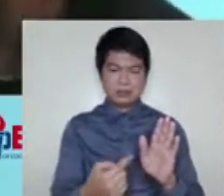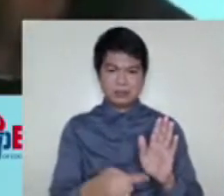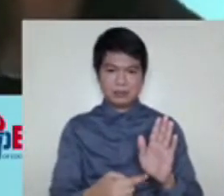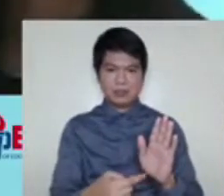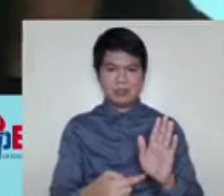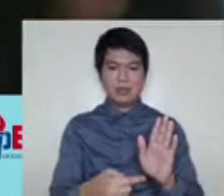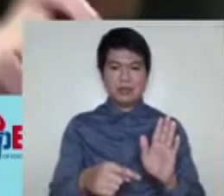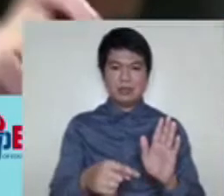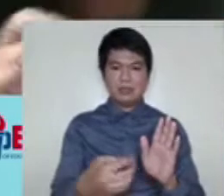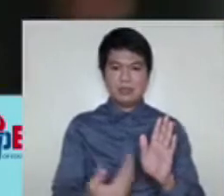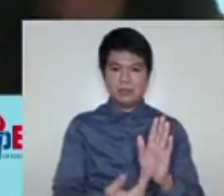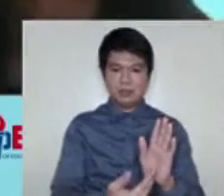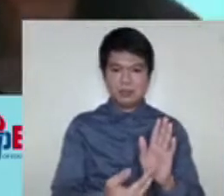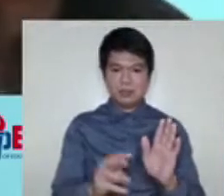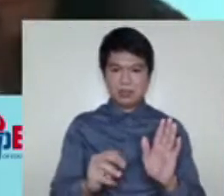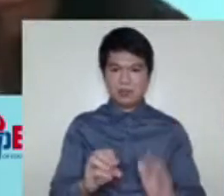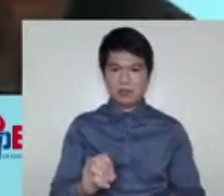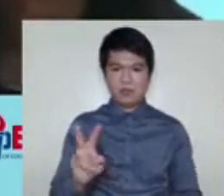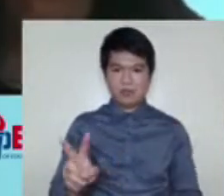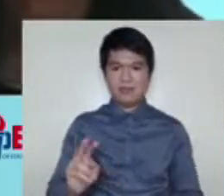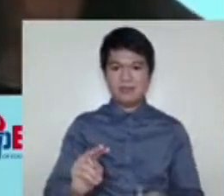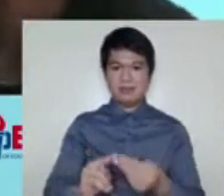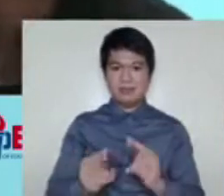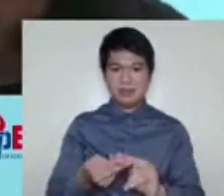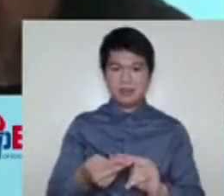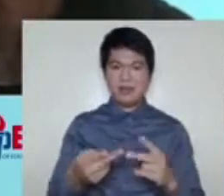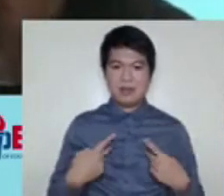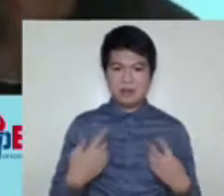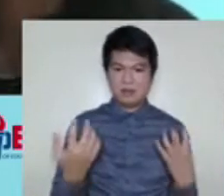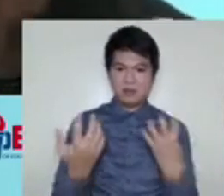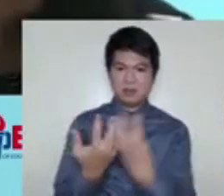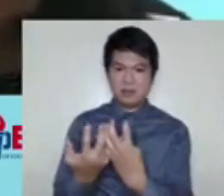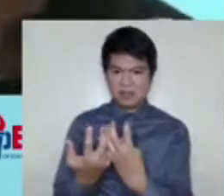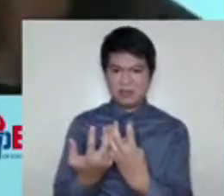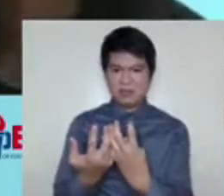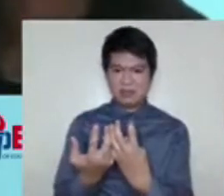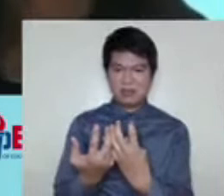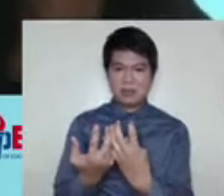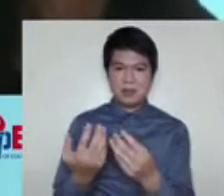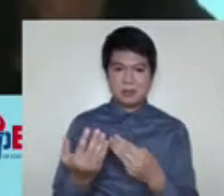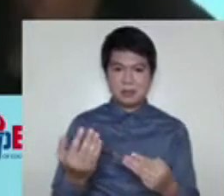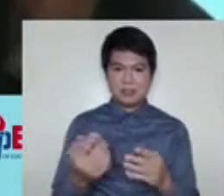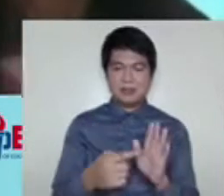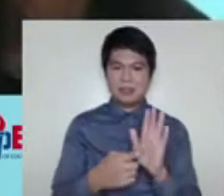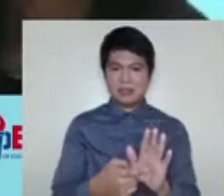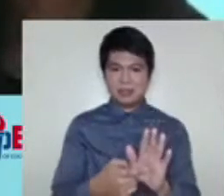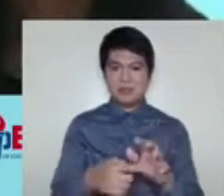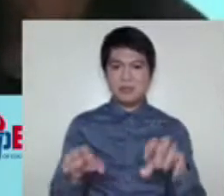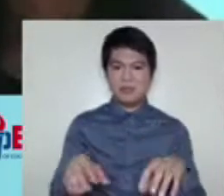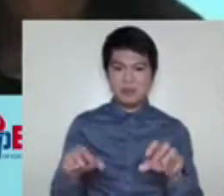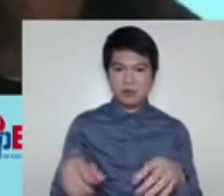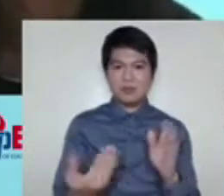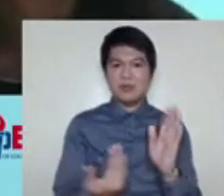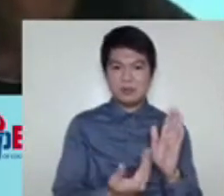number, then there is already a corresponding MOV for that performance rating. Meaning, only MOV1